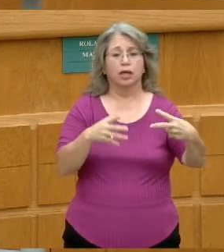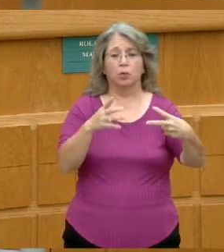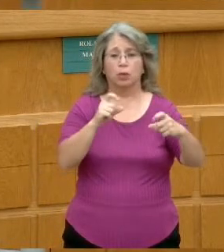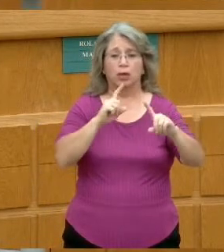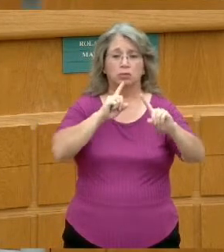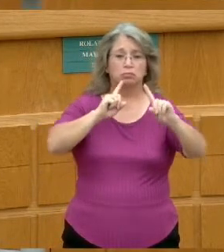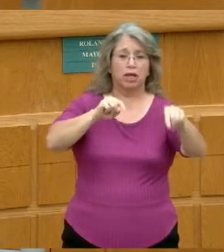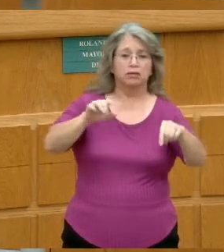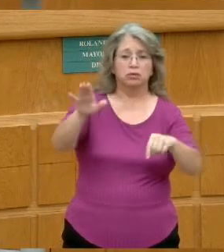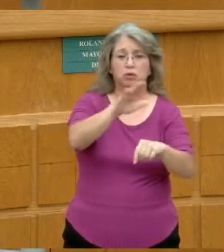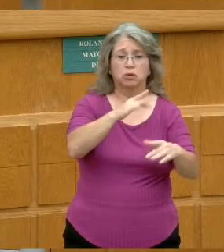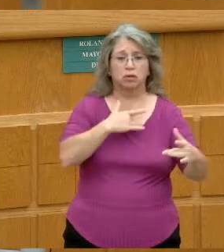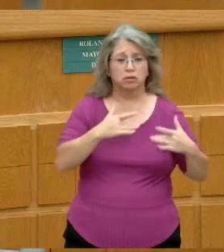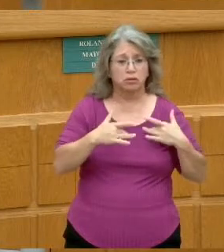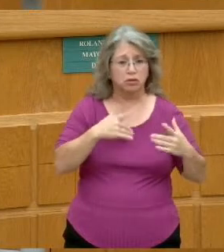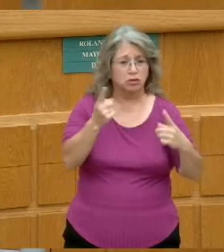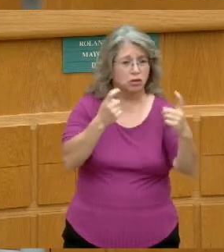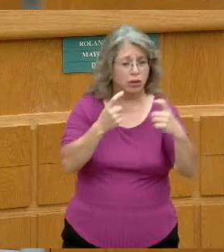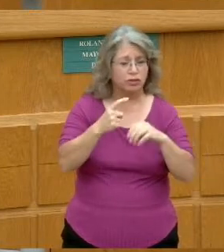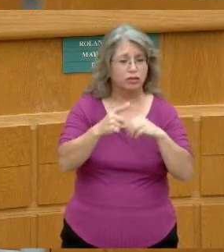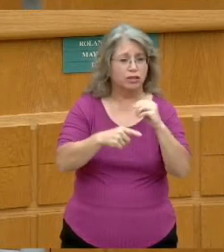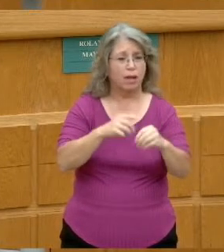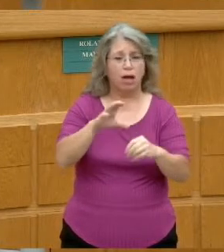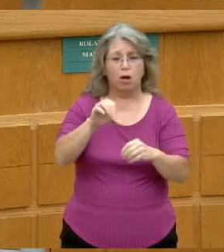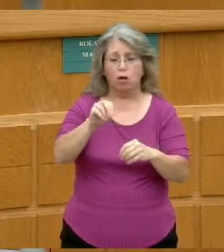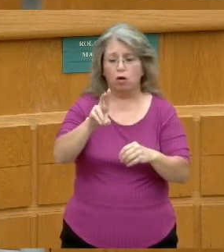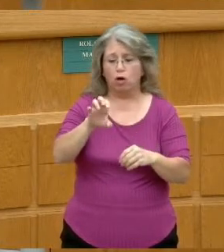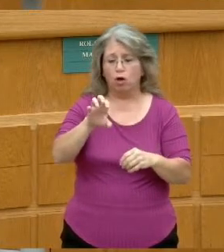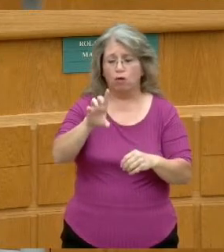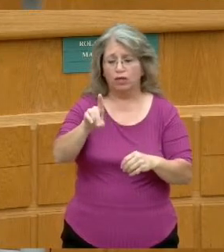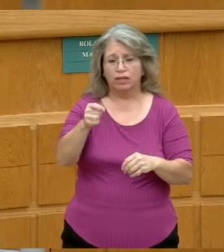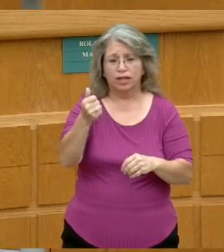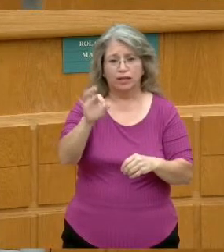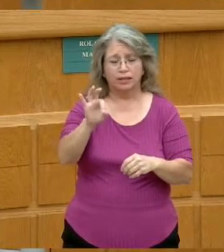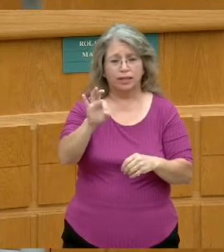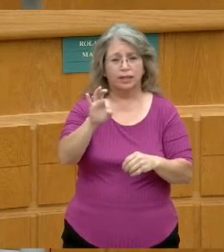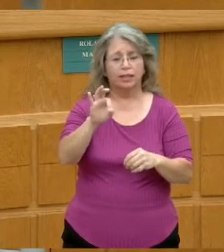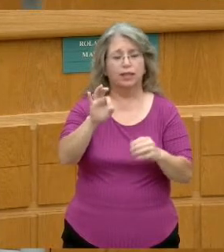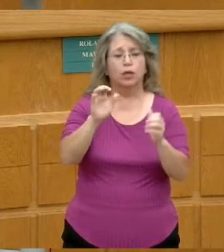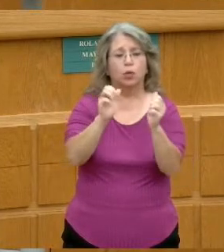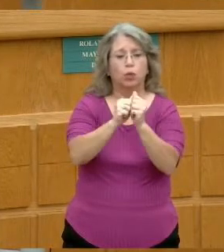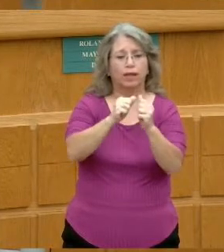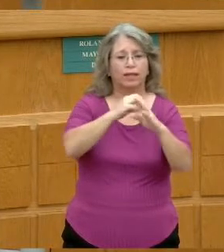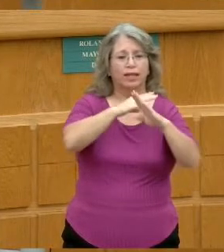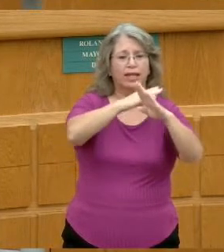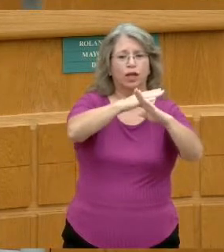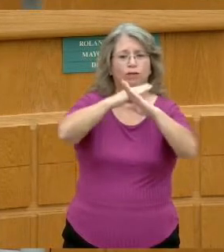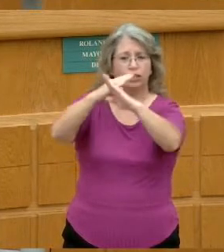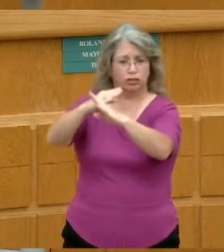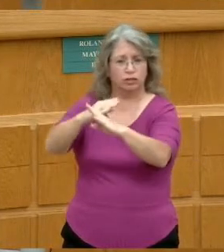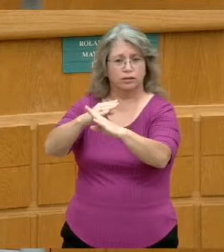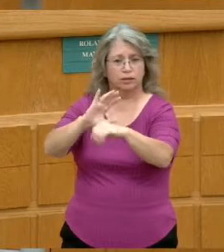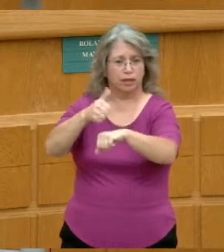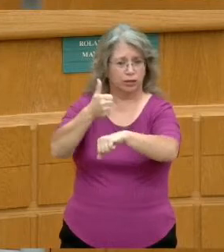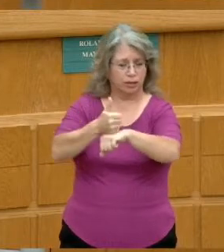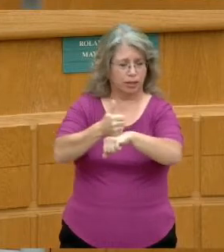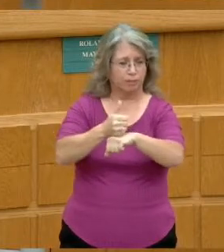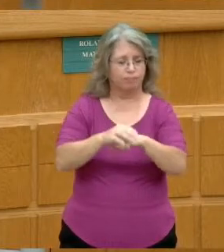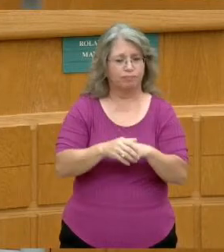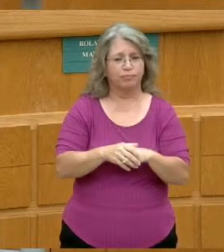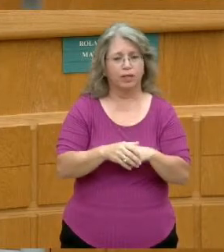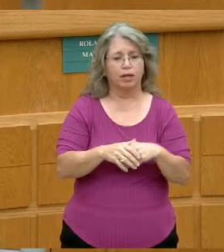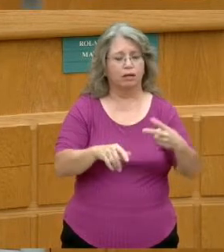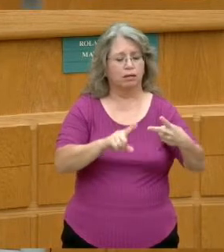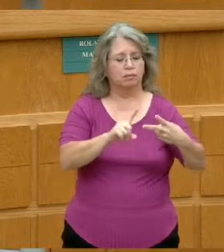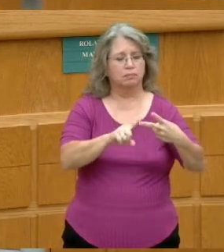about COVID-19 and the interventions that are being put in place to control its transmission. And two, to enable